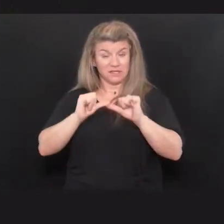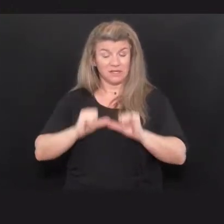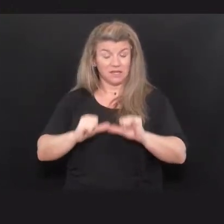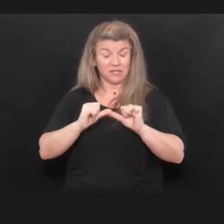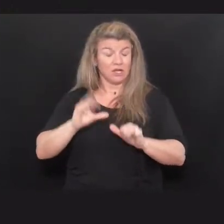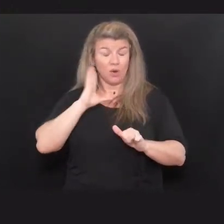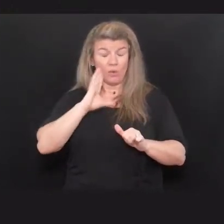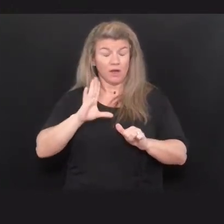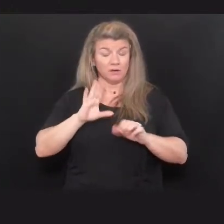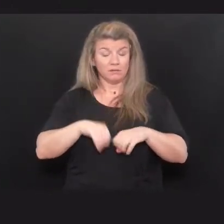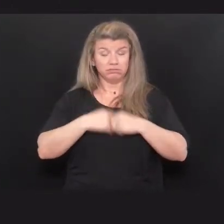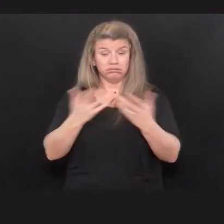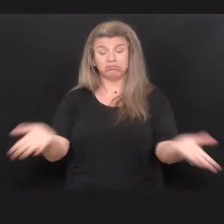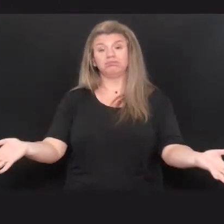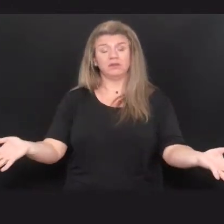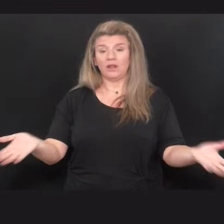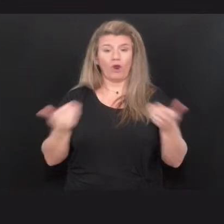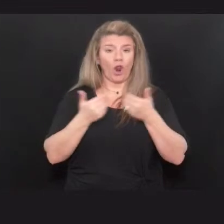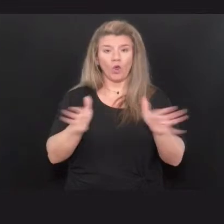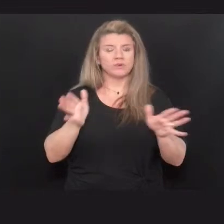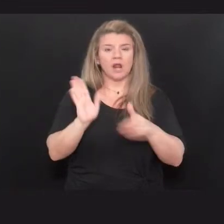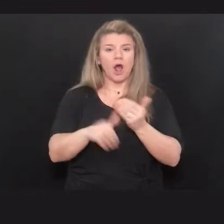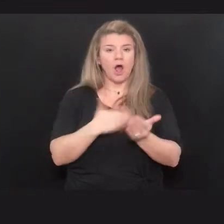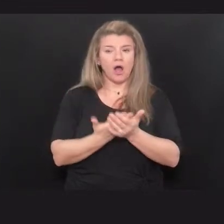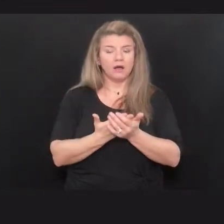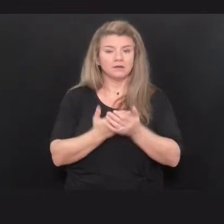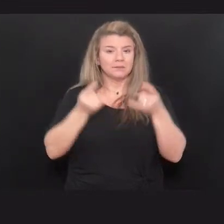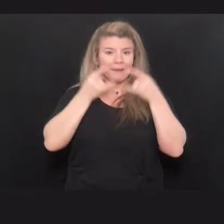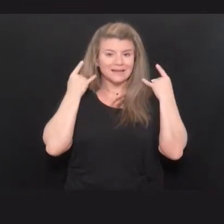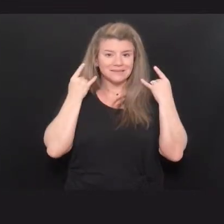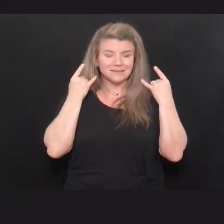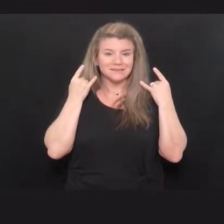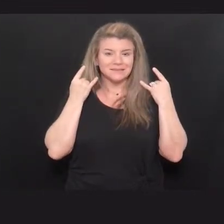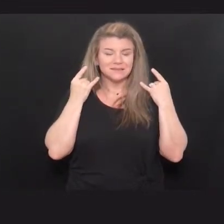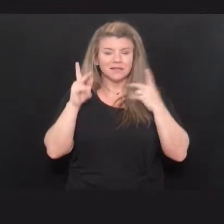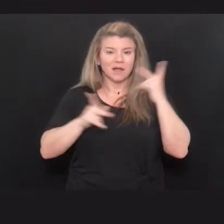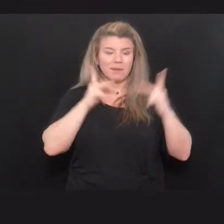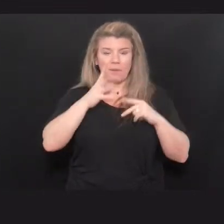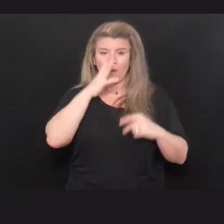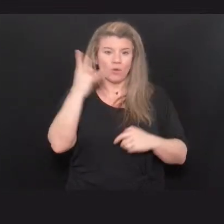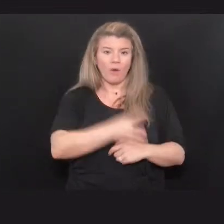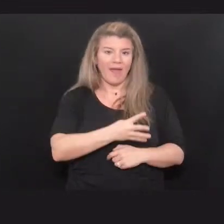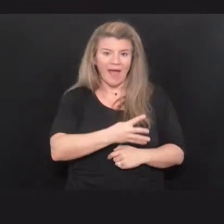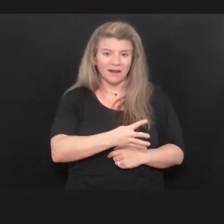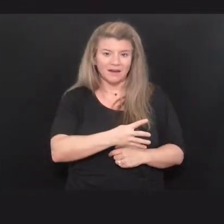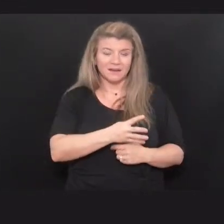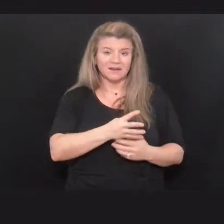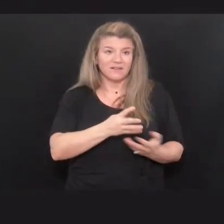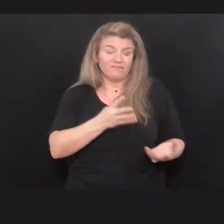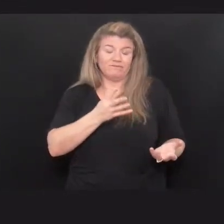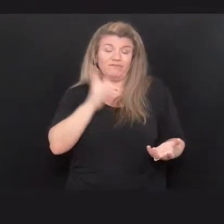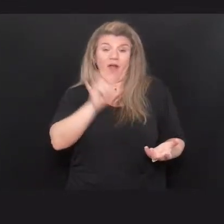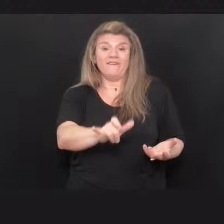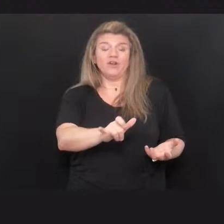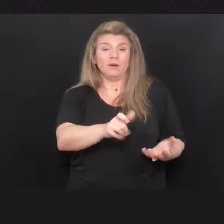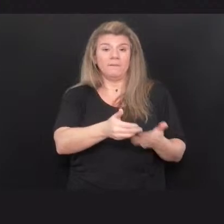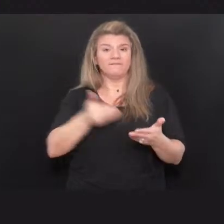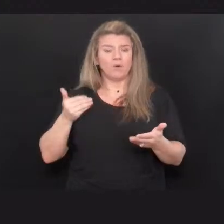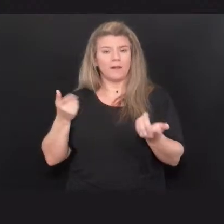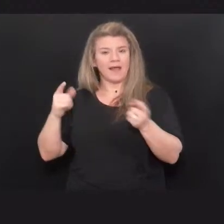snowballs, you're just going to lose the room where masks are concerned, maybe for everyone, before that should